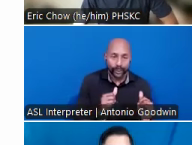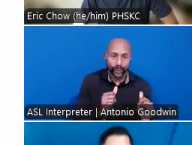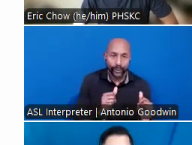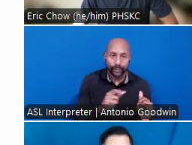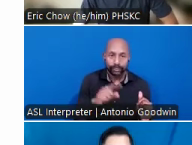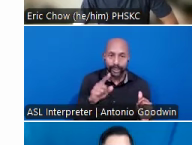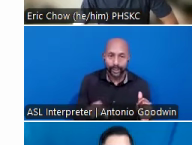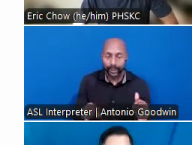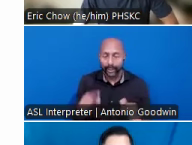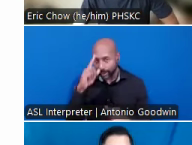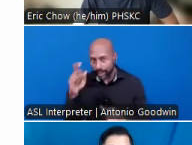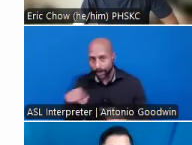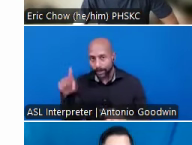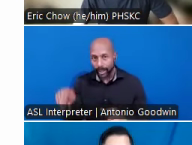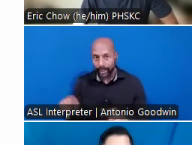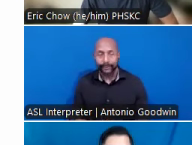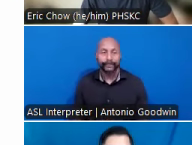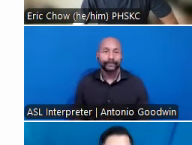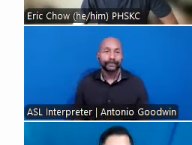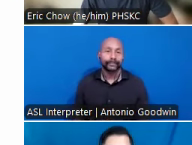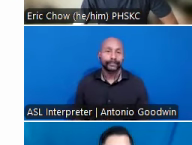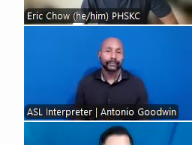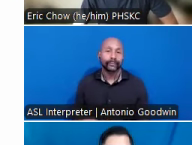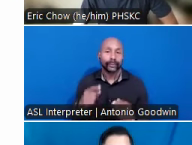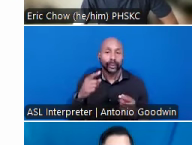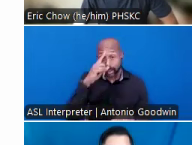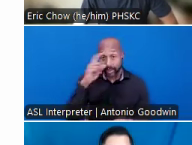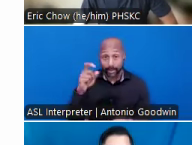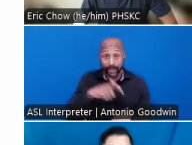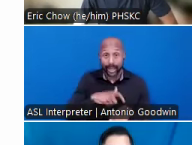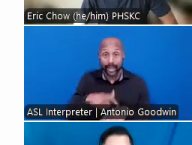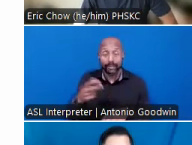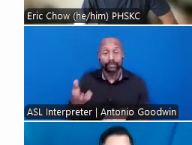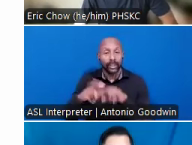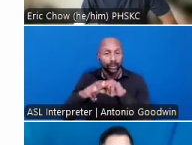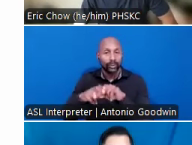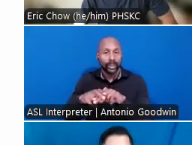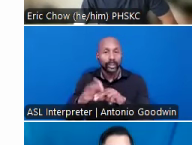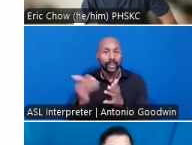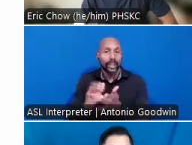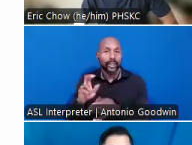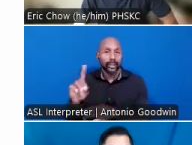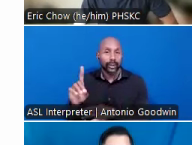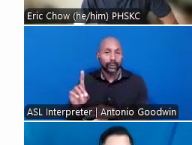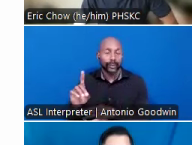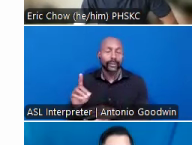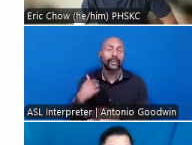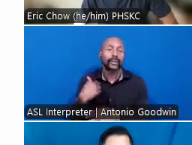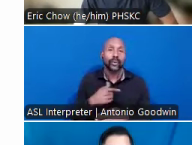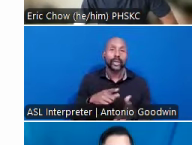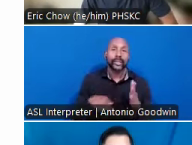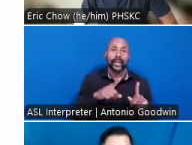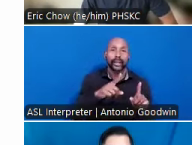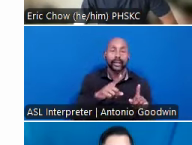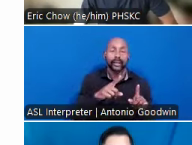Now, we saw increases in COVID during the summer across our different metrics. So I mentioned before, we look at testing positivity,